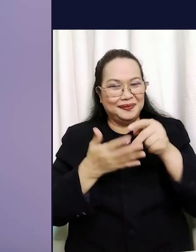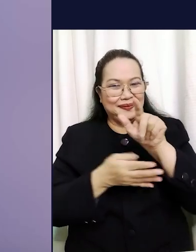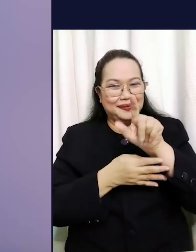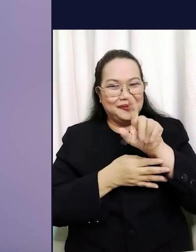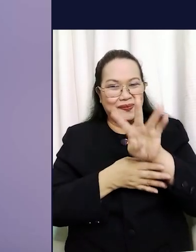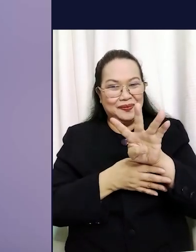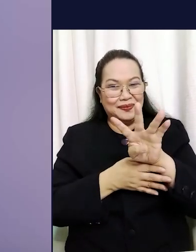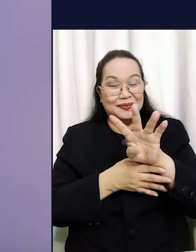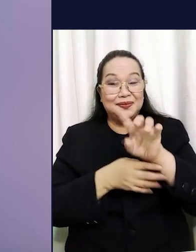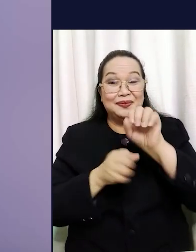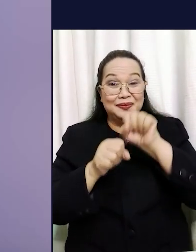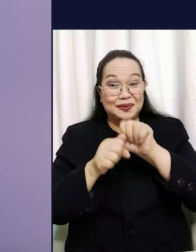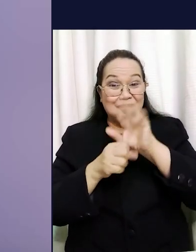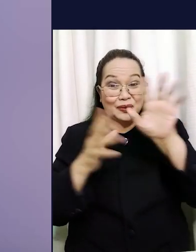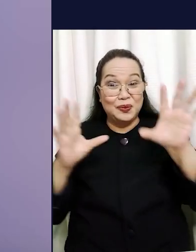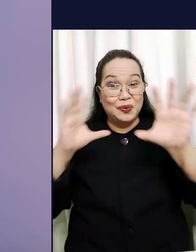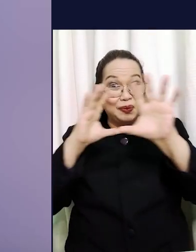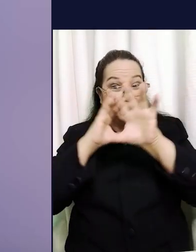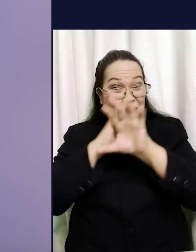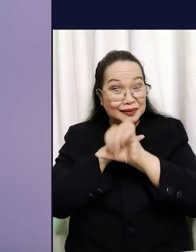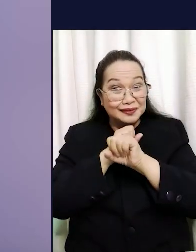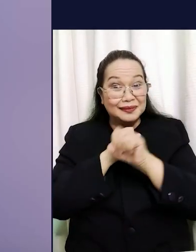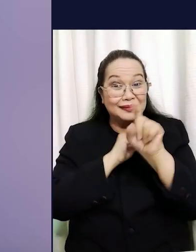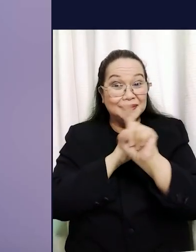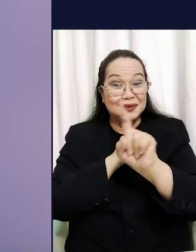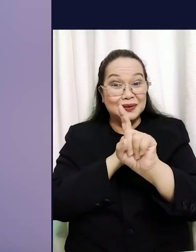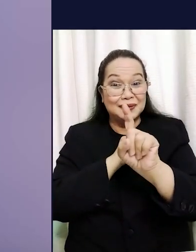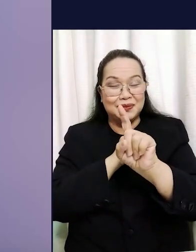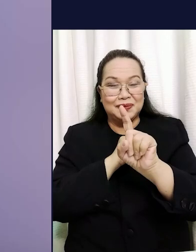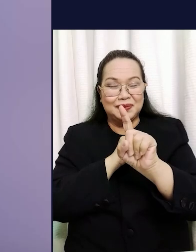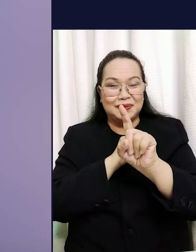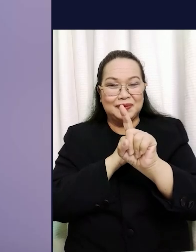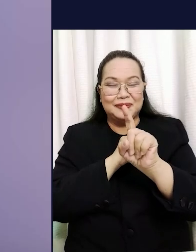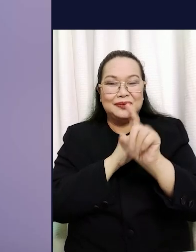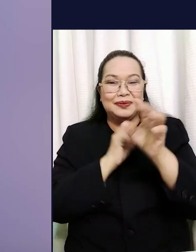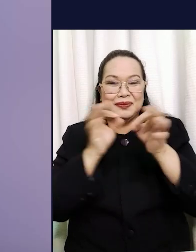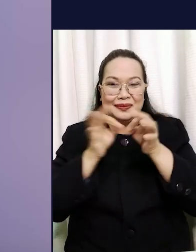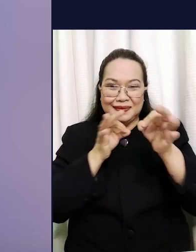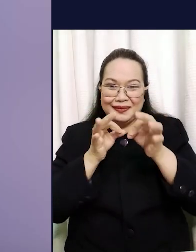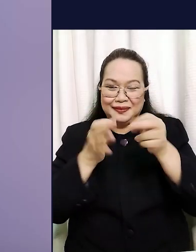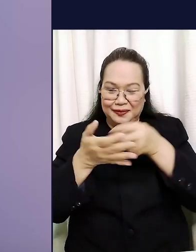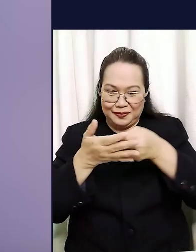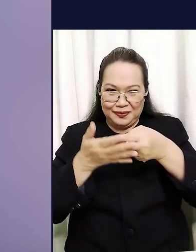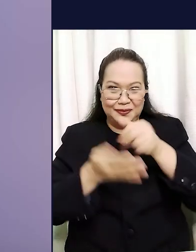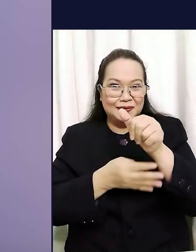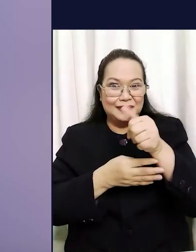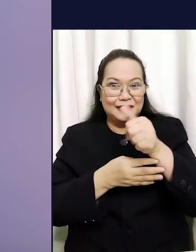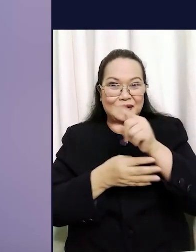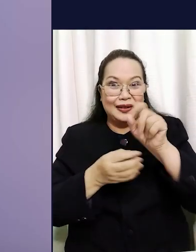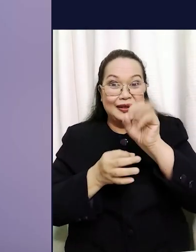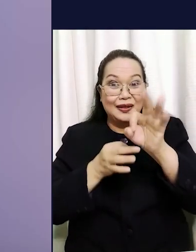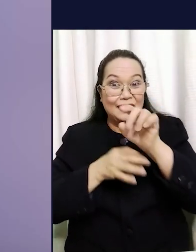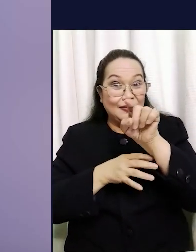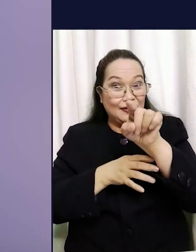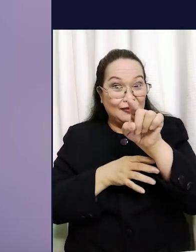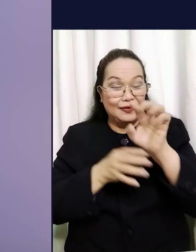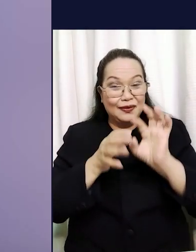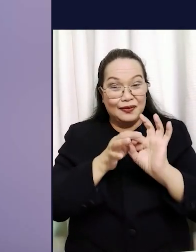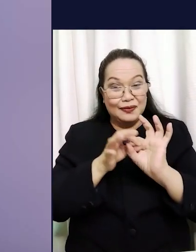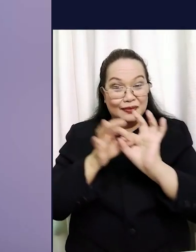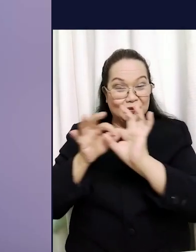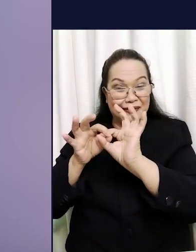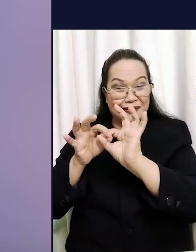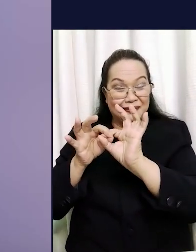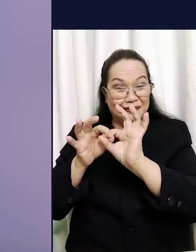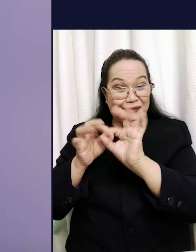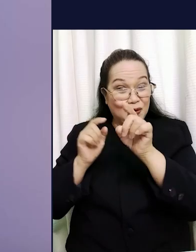down every enemy. Yun ho yung sa 15, verse 24. So yung pinaka-conclusion nito,